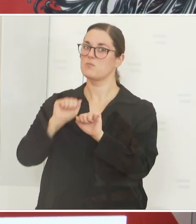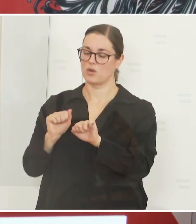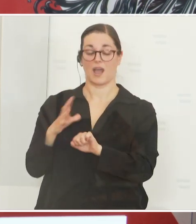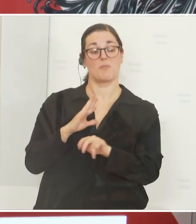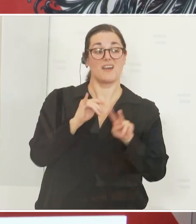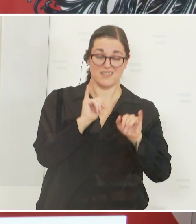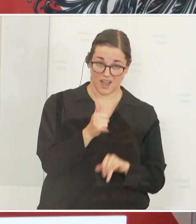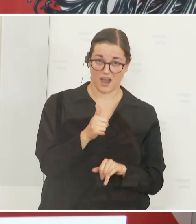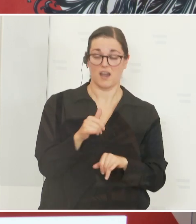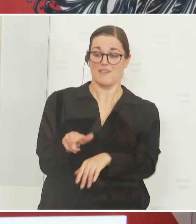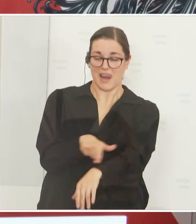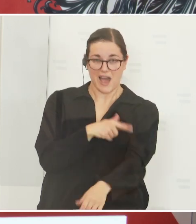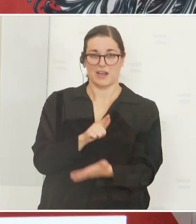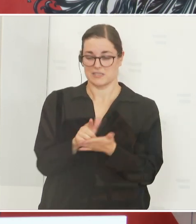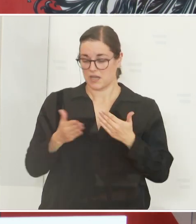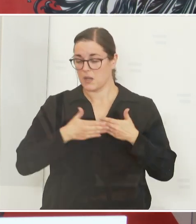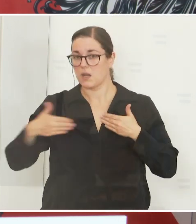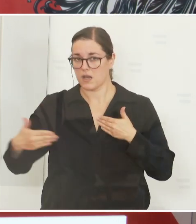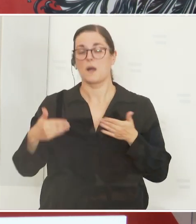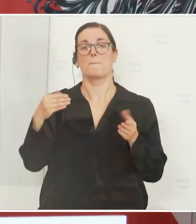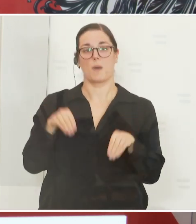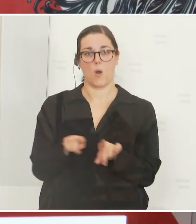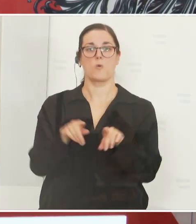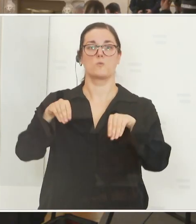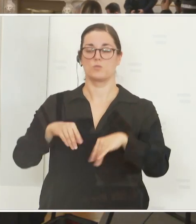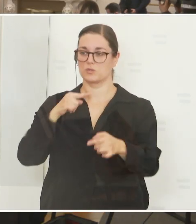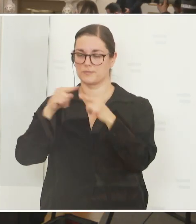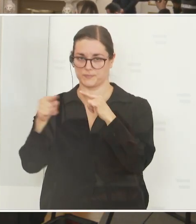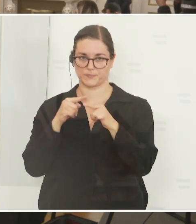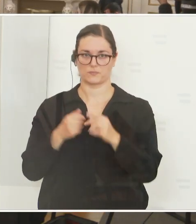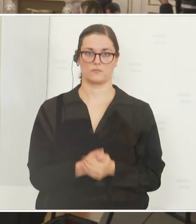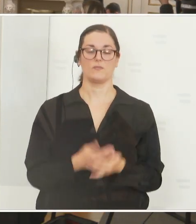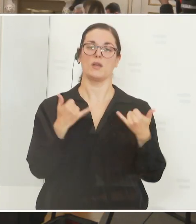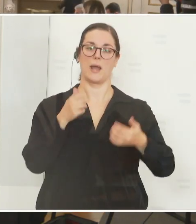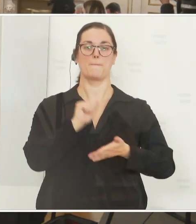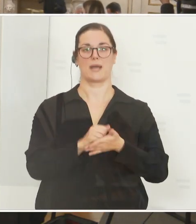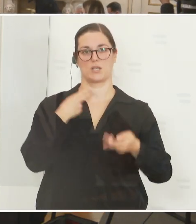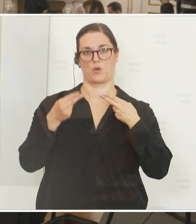in the long run, we need to engage. Thanks. Now the press conference comes to an end.